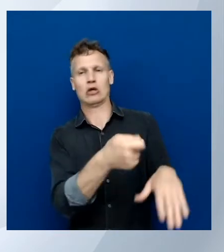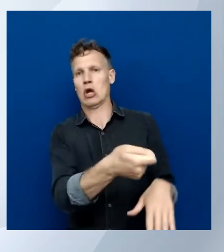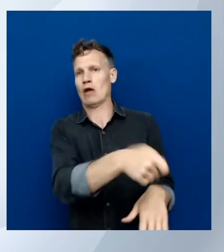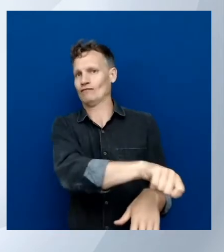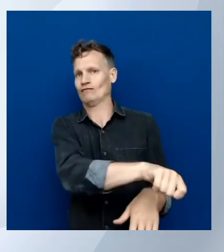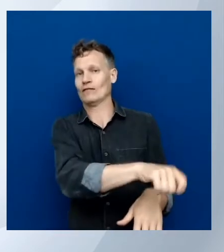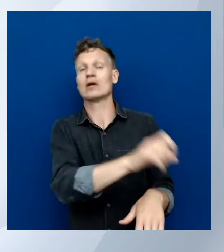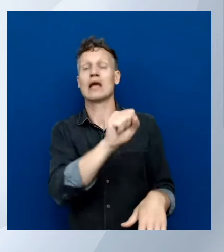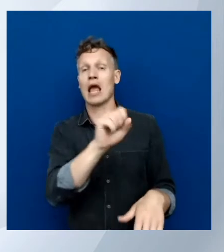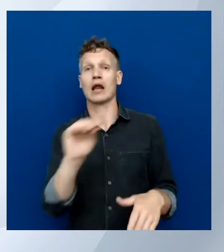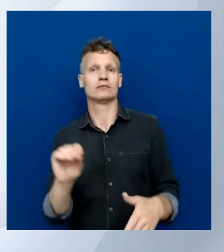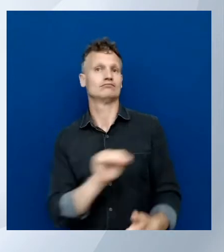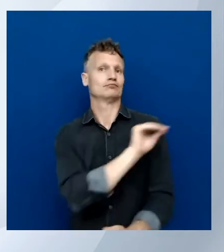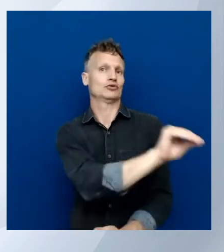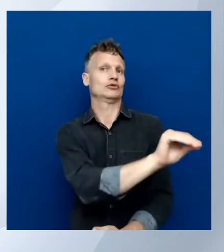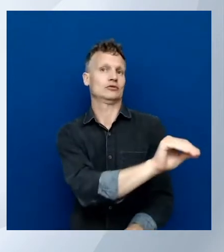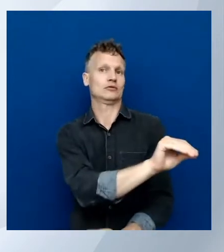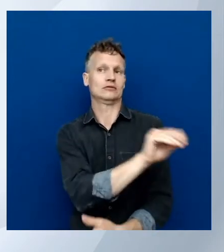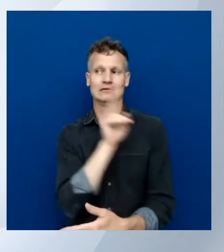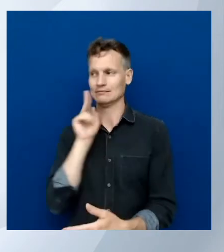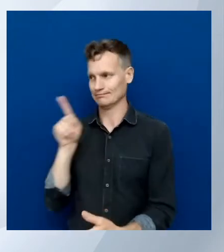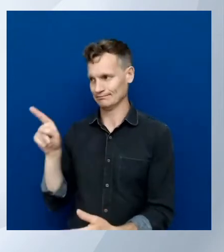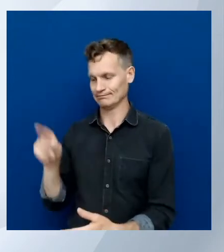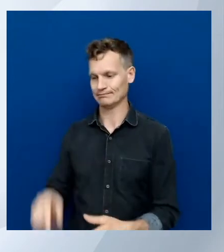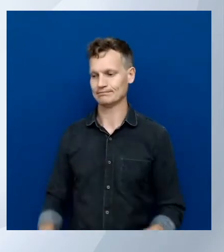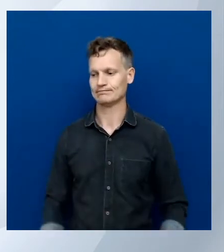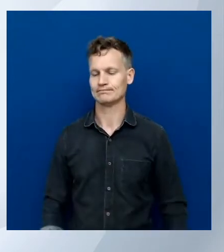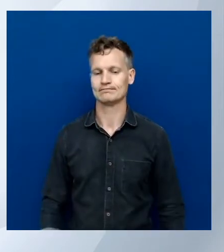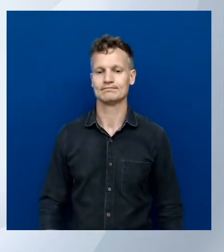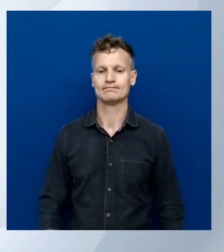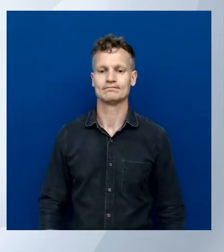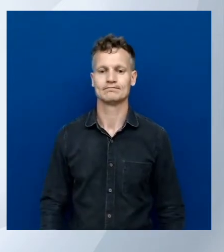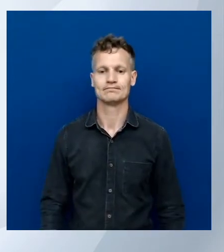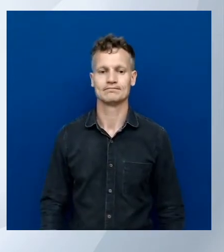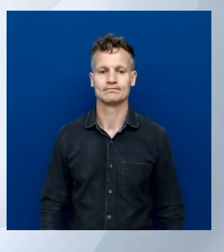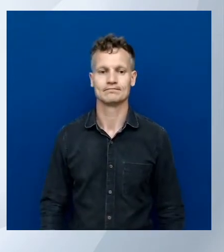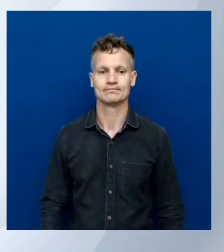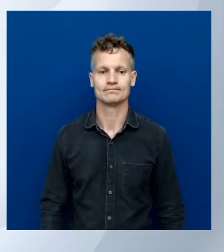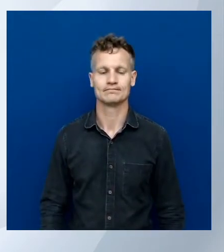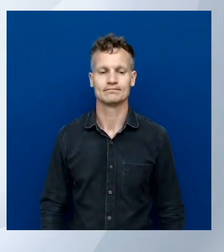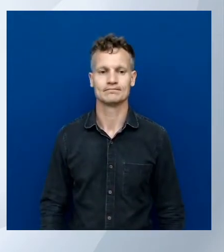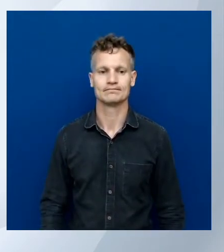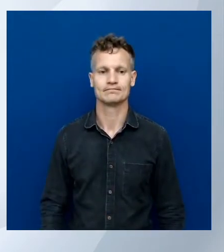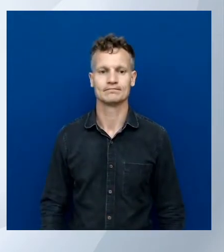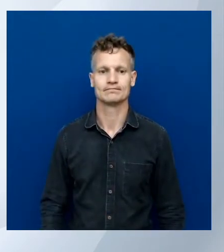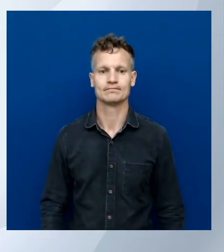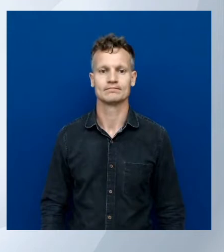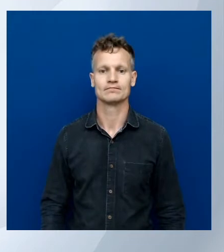We don't do any